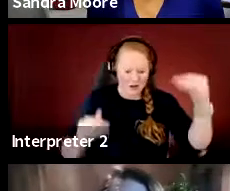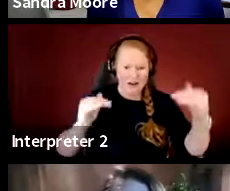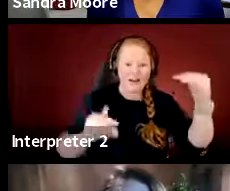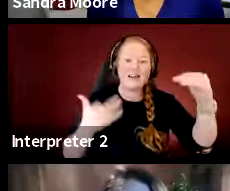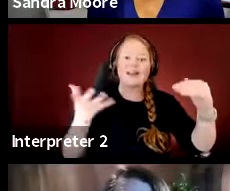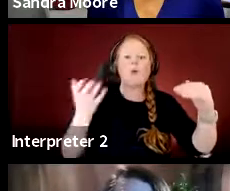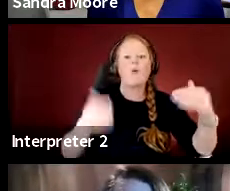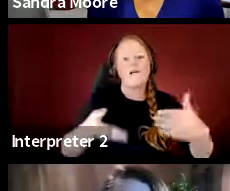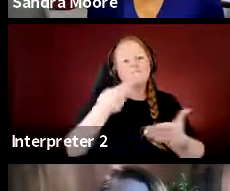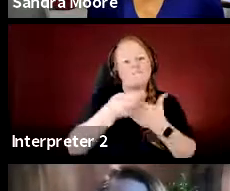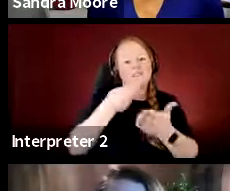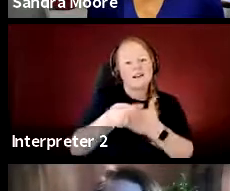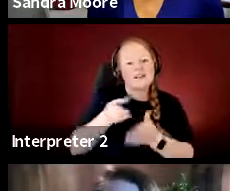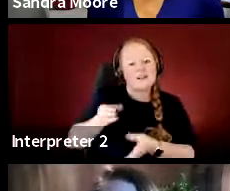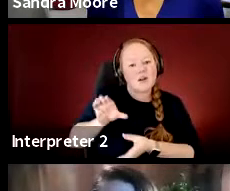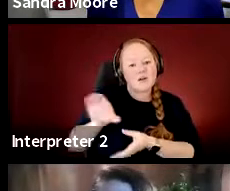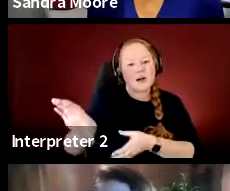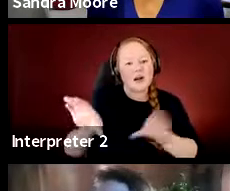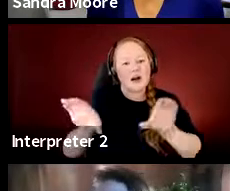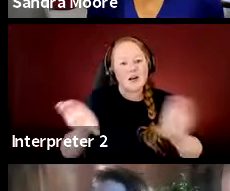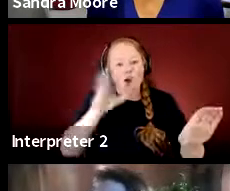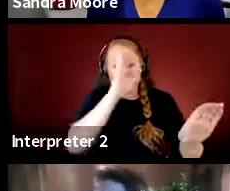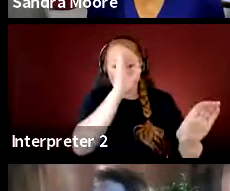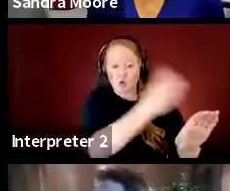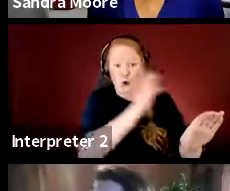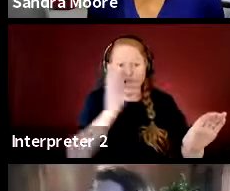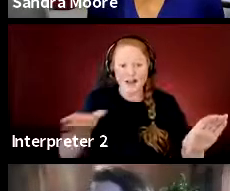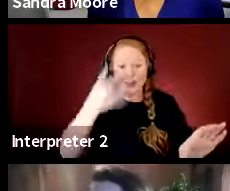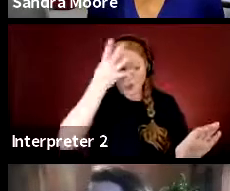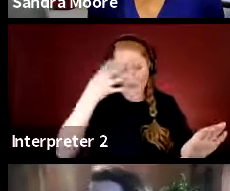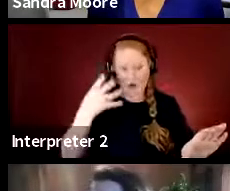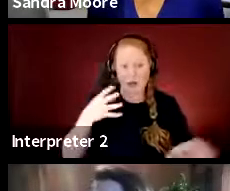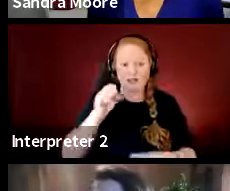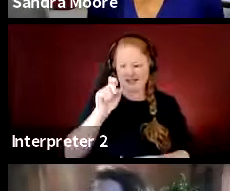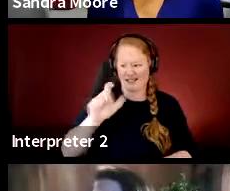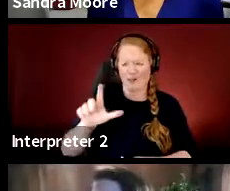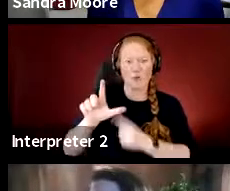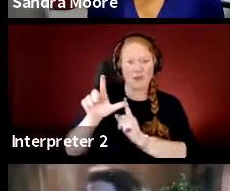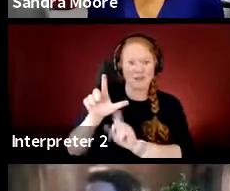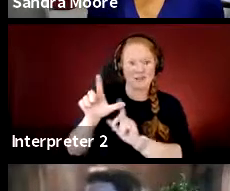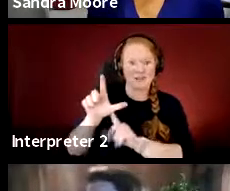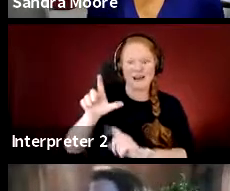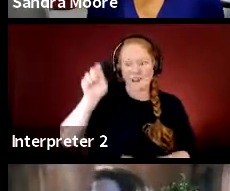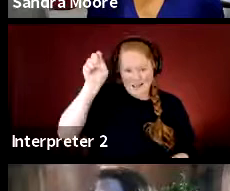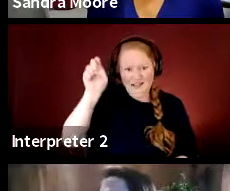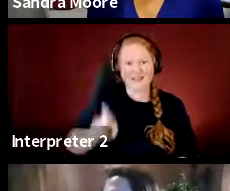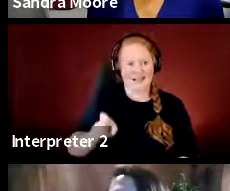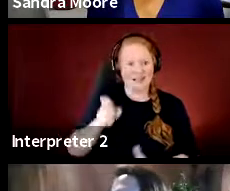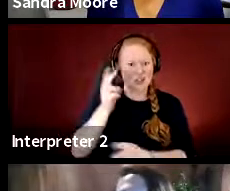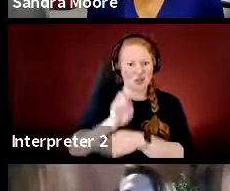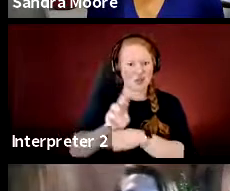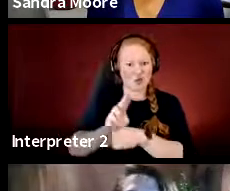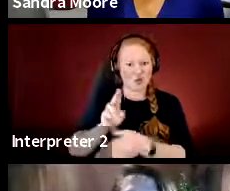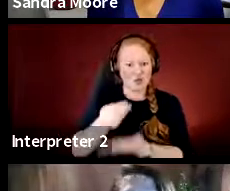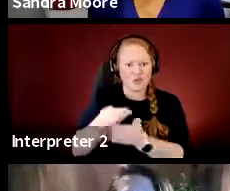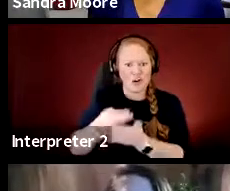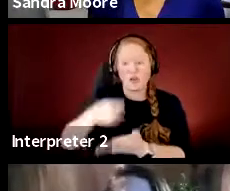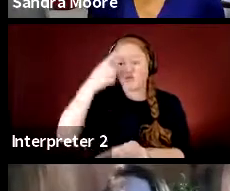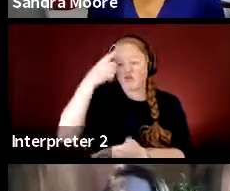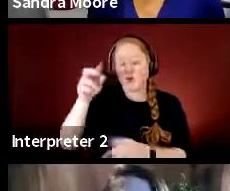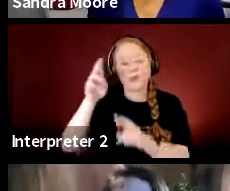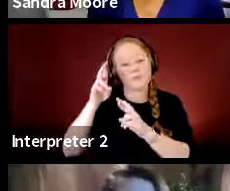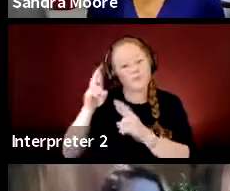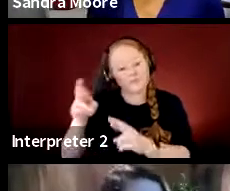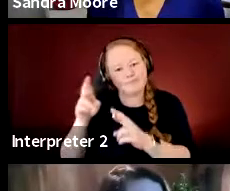directly to immigrants. St. Louis City needs to use these funds to affirm the dignity and agency of all by